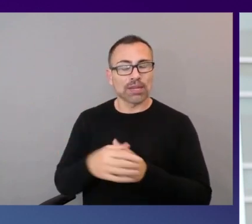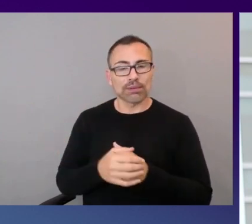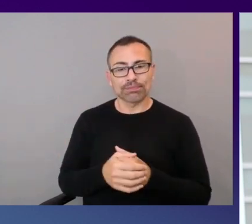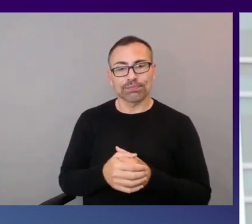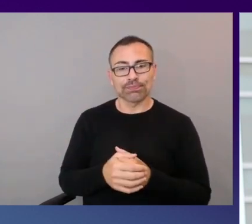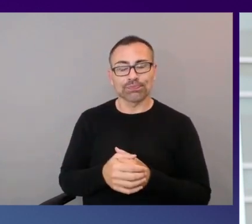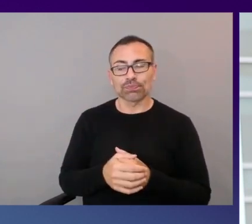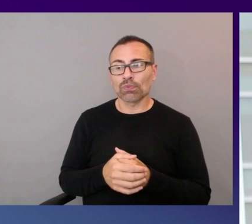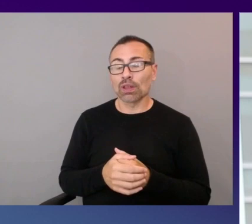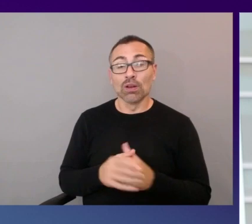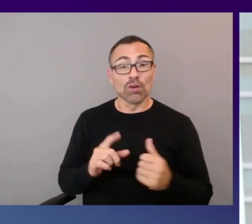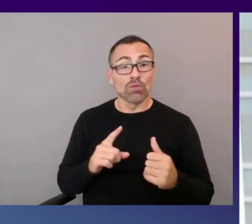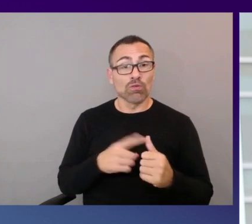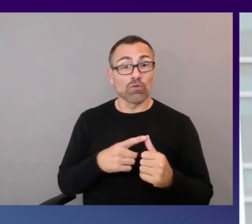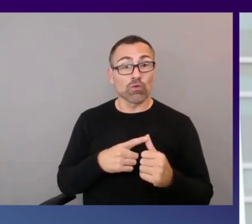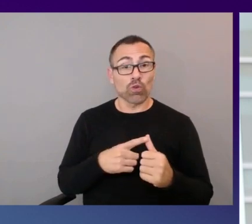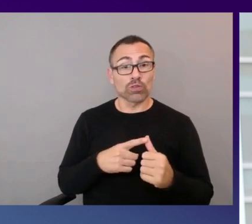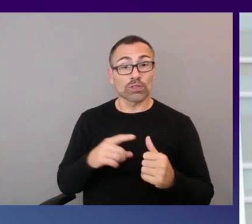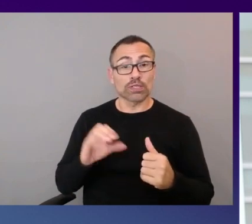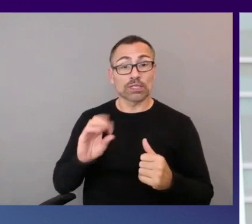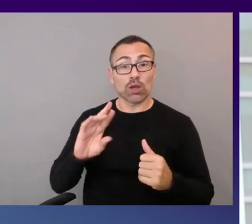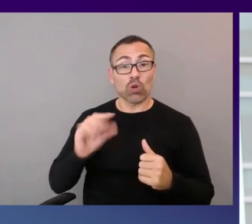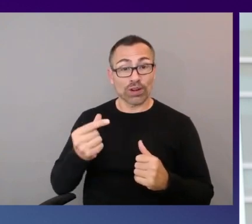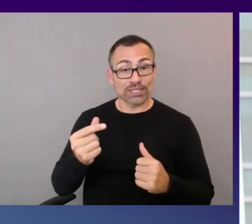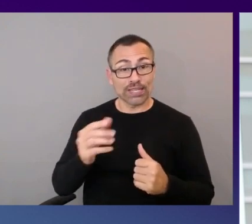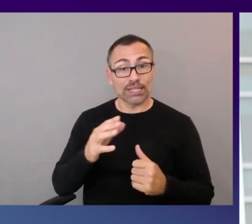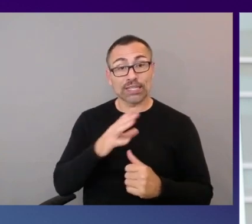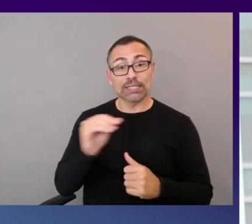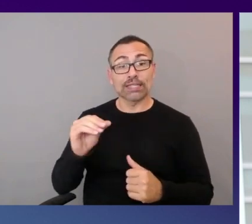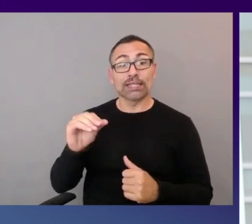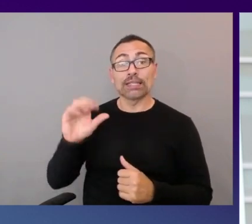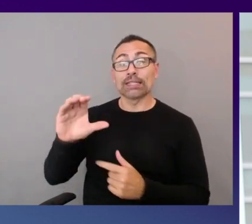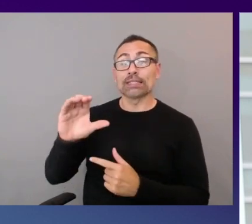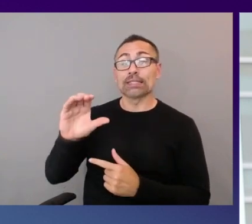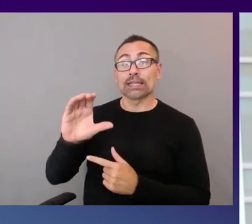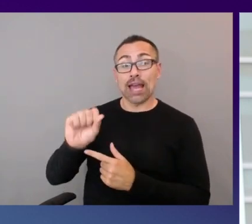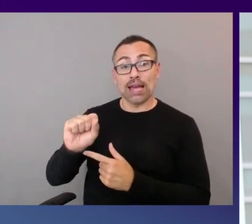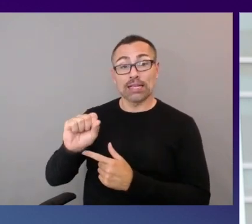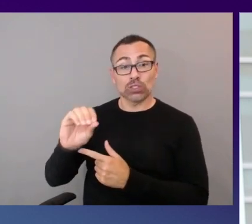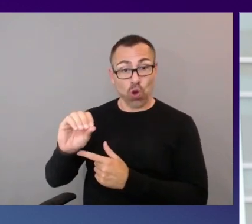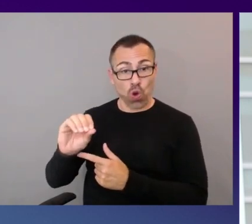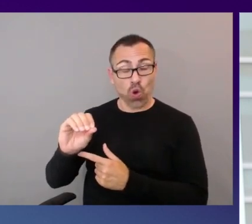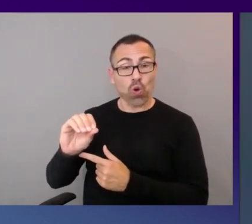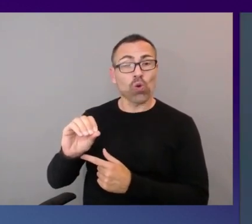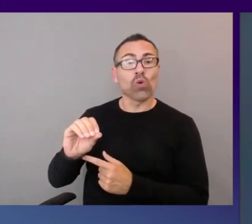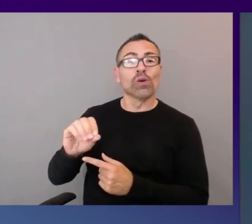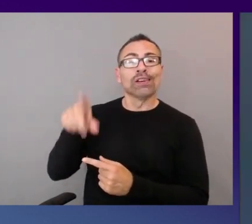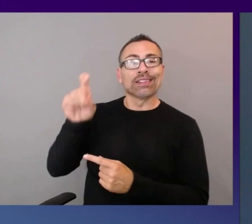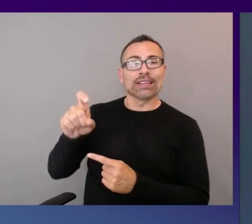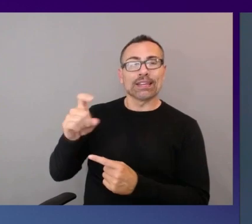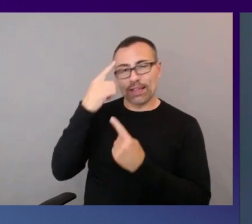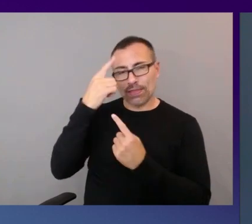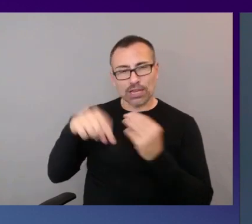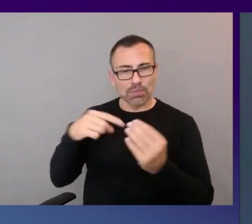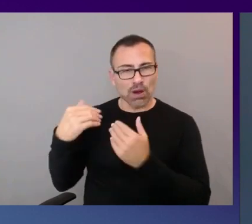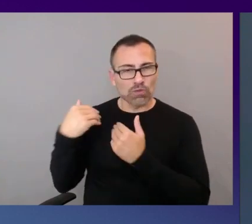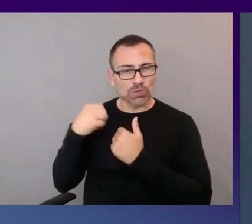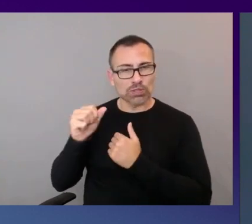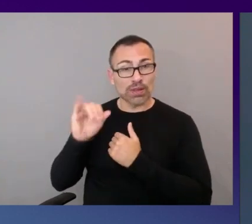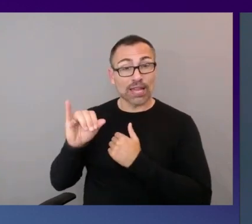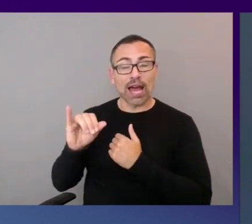is that organizations and your CISOs and other executives need to be thinking about responsible AI as a